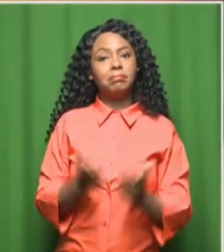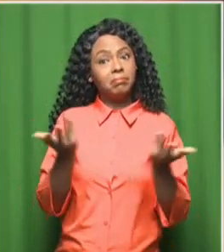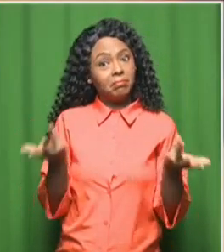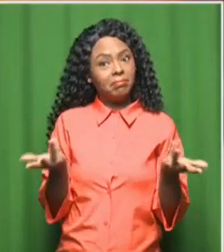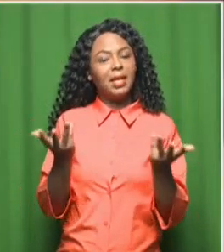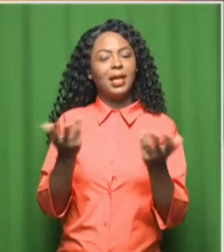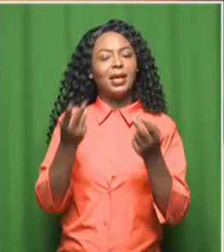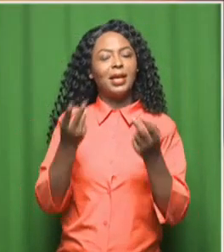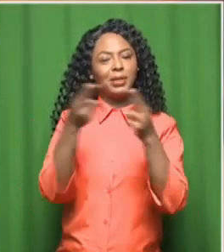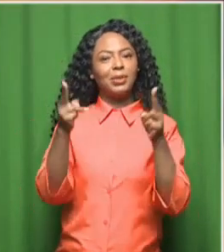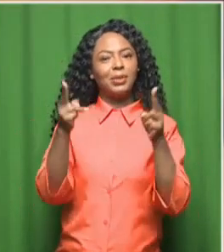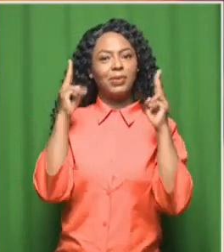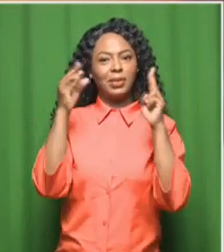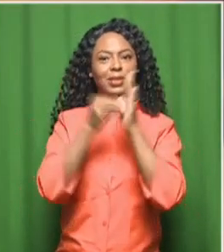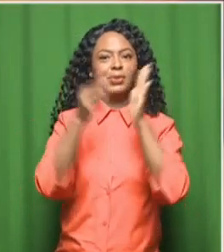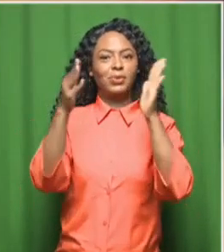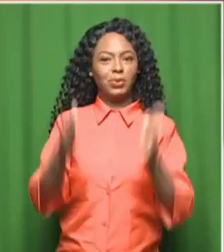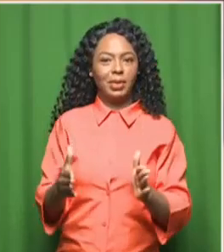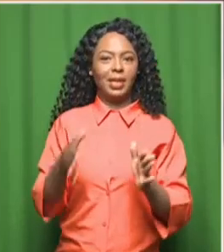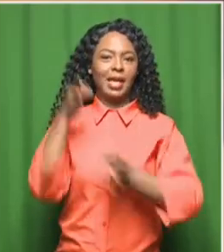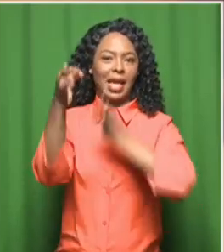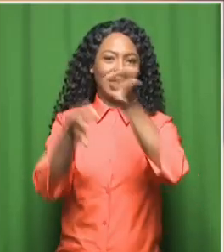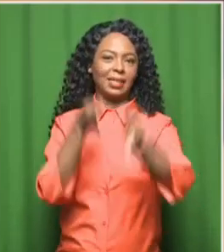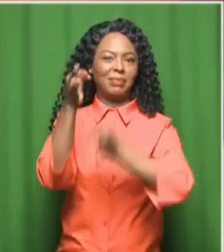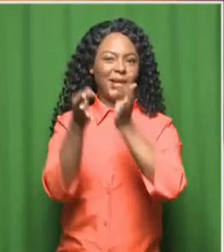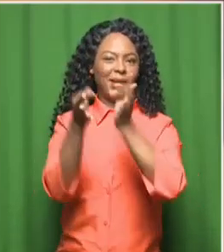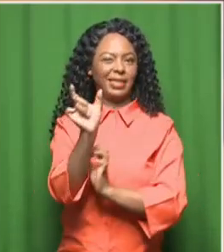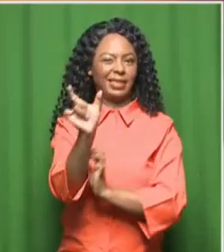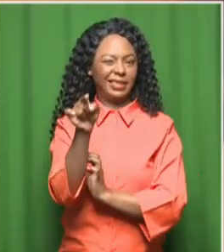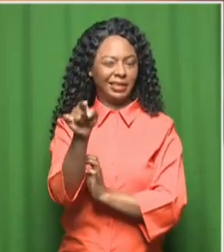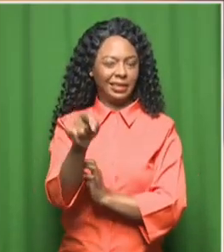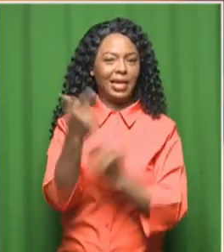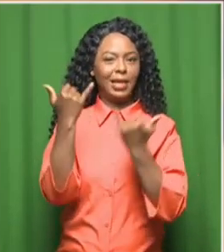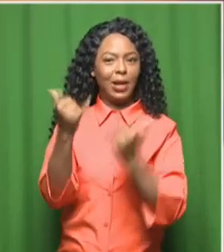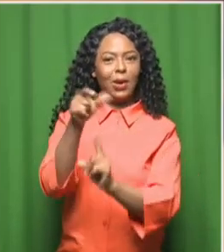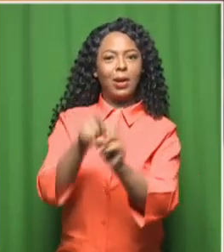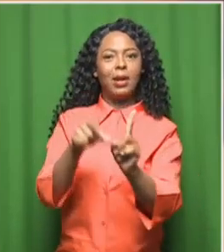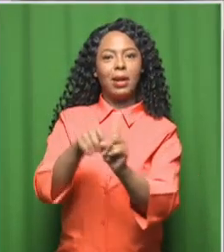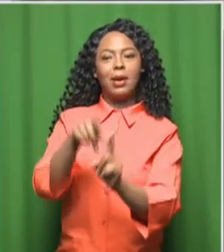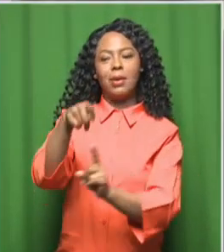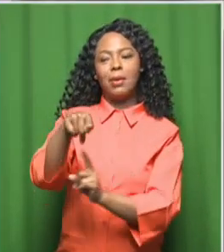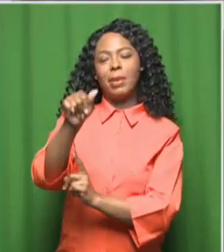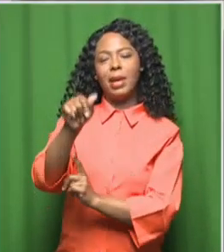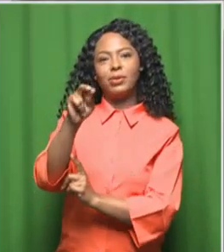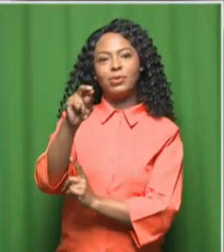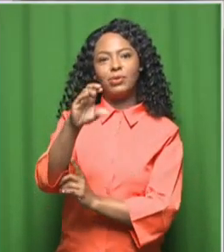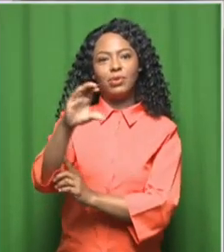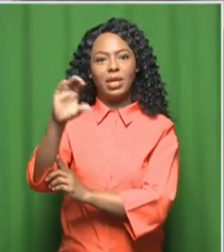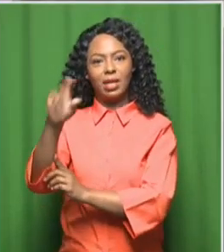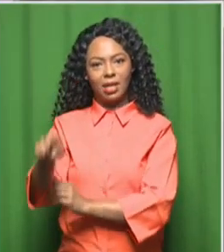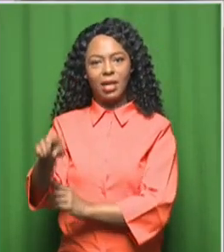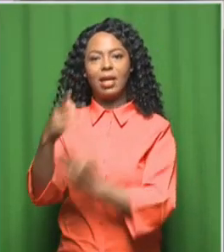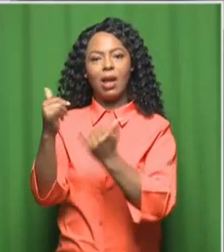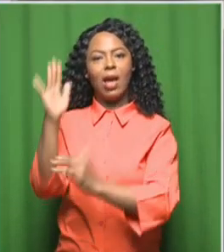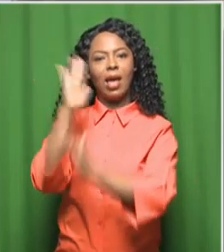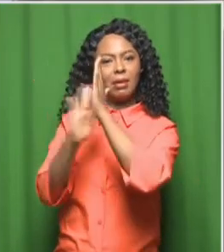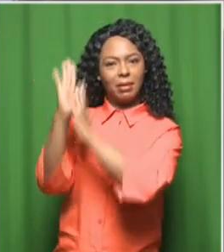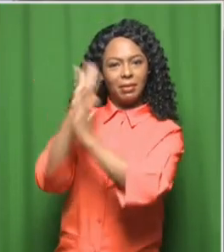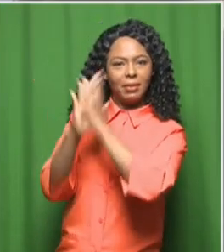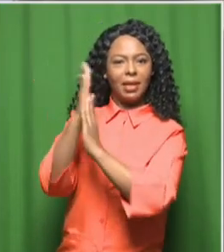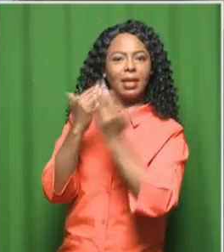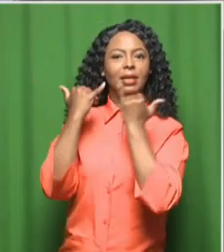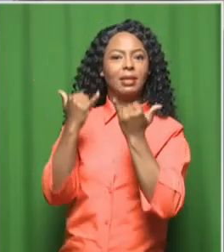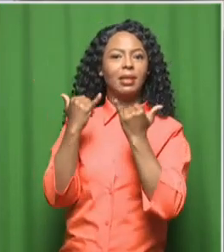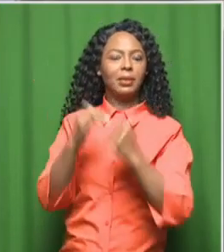Well, those are some university students. But for more on this, we're joined by Patrick Mathidi from Aluwani Capital to help explain the